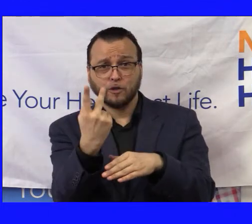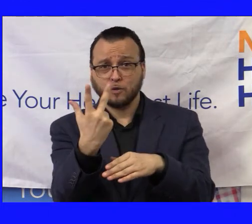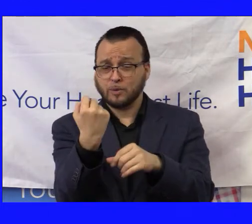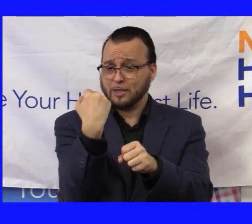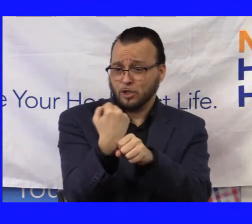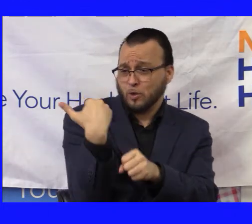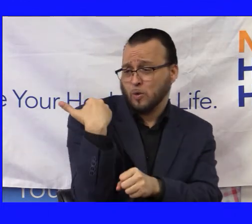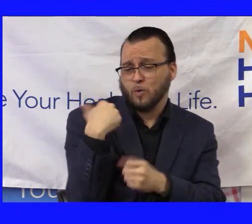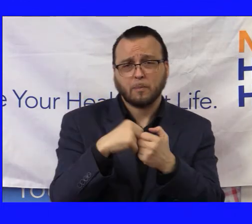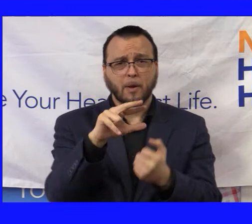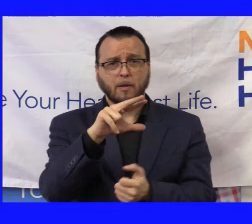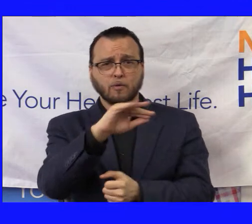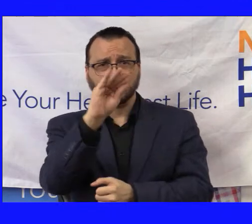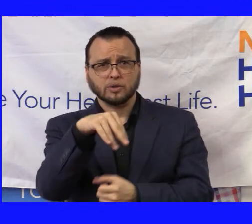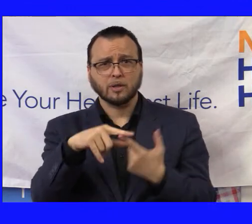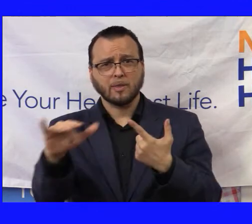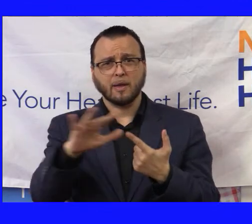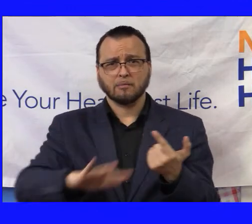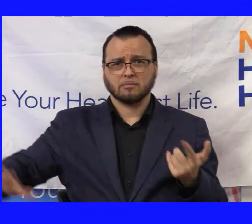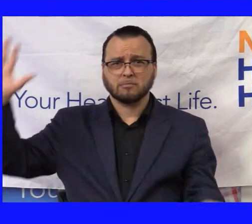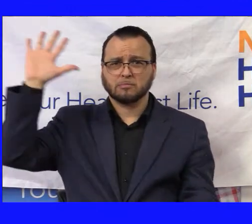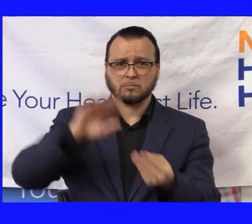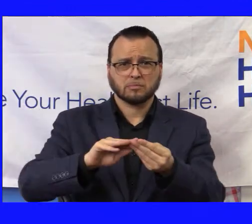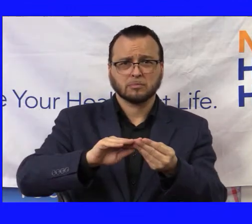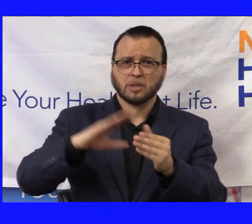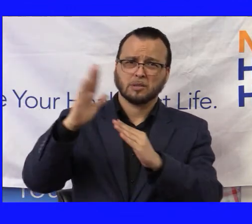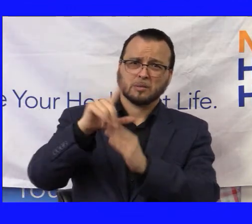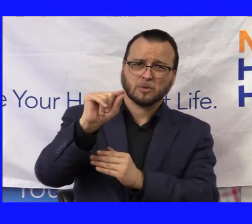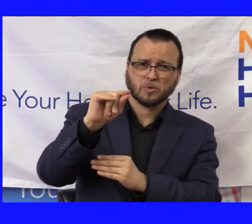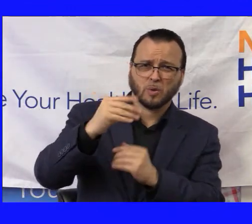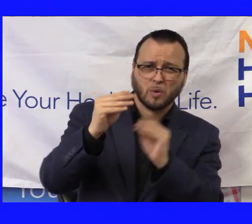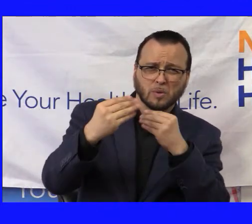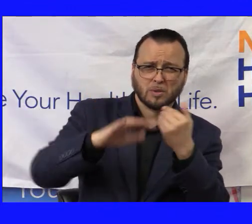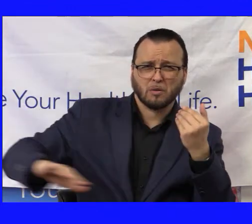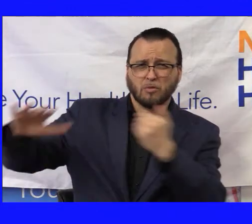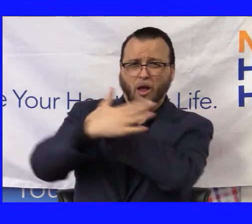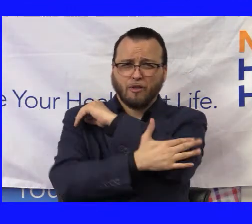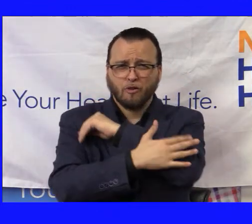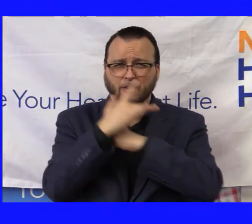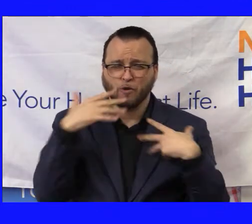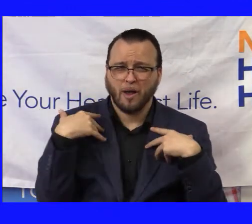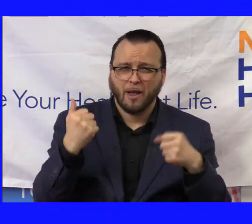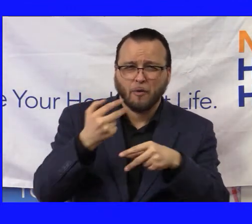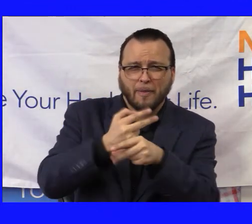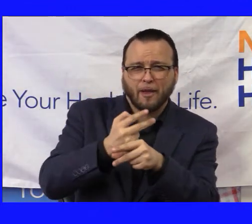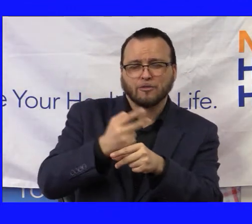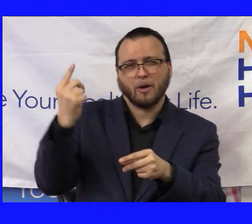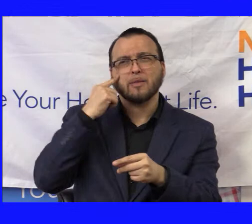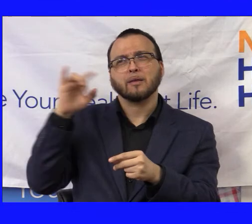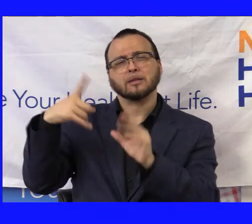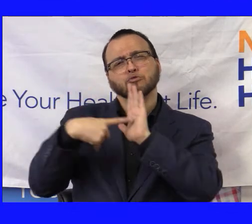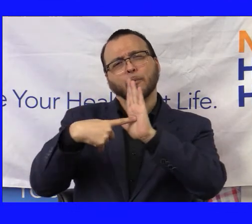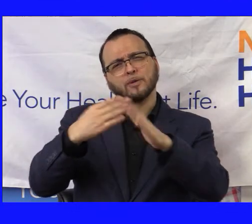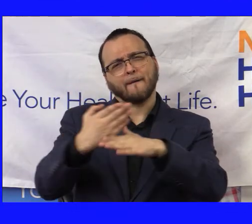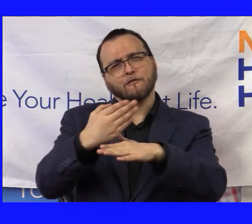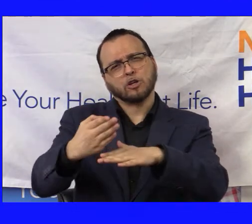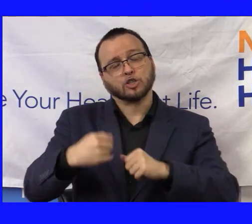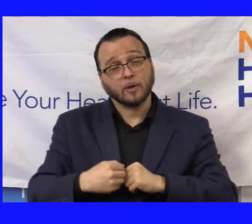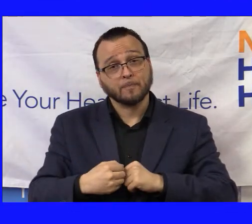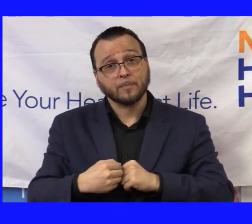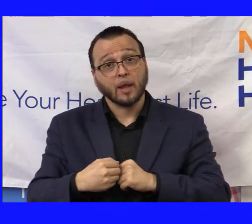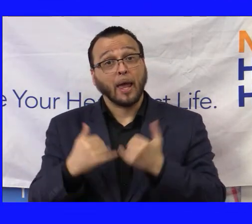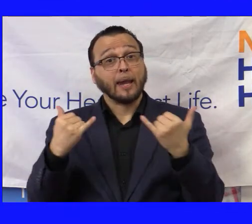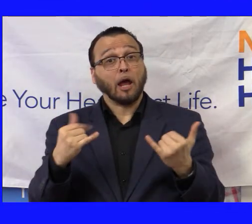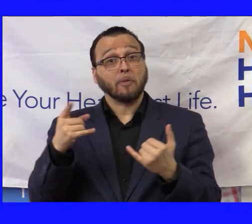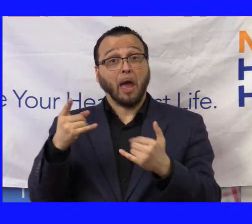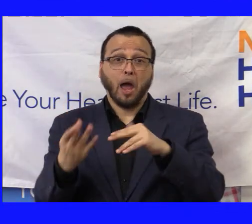37%, and that's 350 organizations, the top 20 organizations across the country in healthcare. So I think it's a representative average.